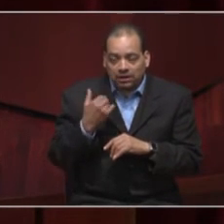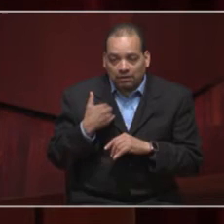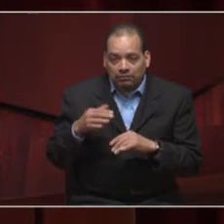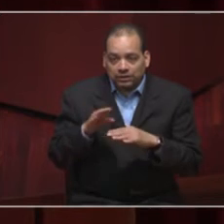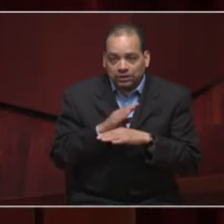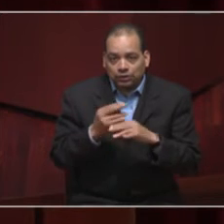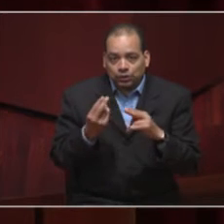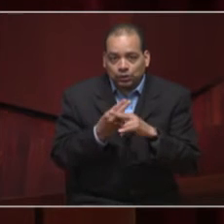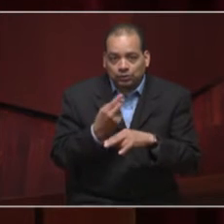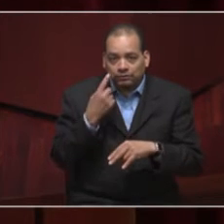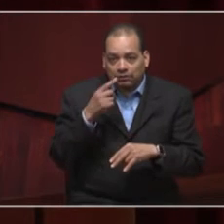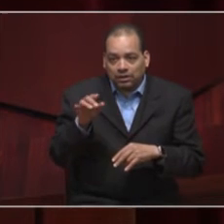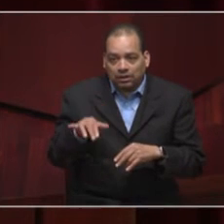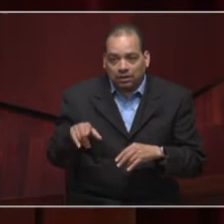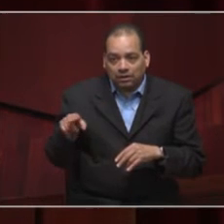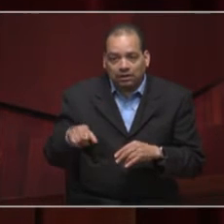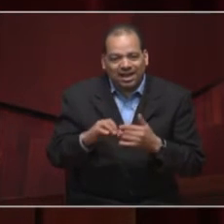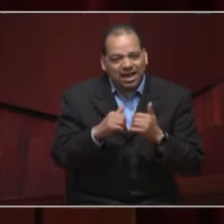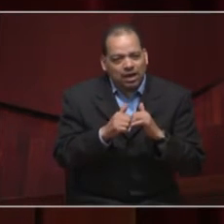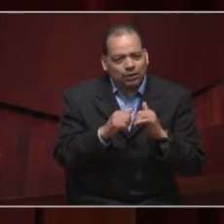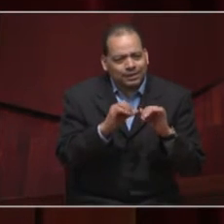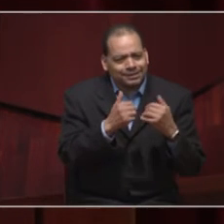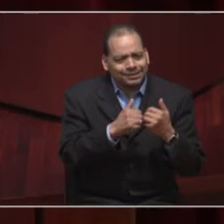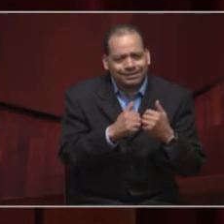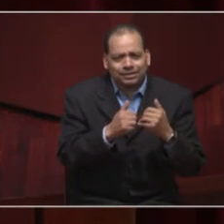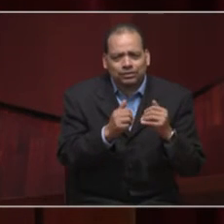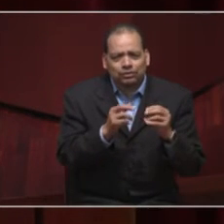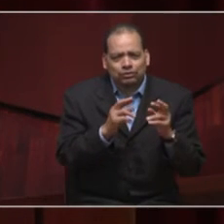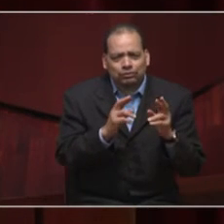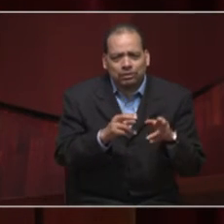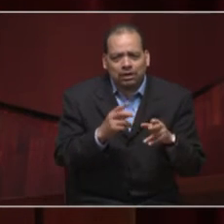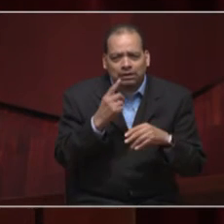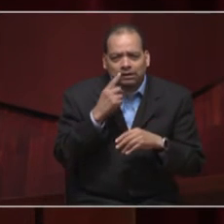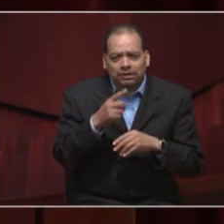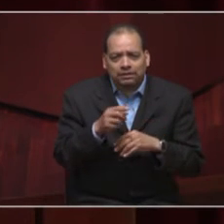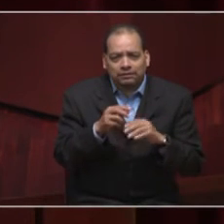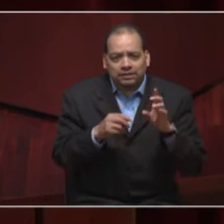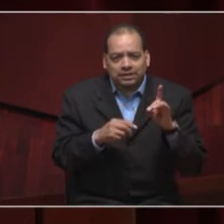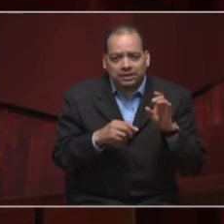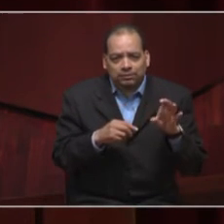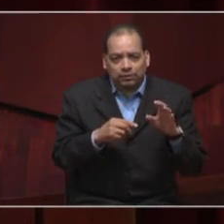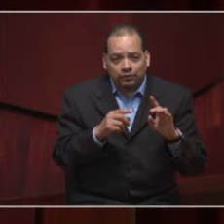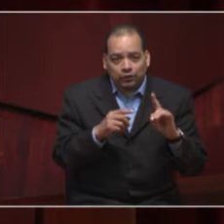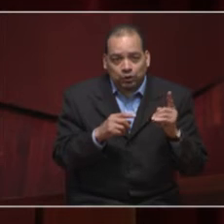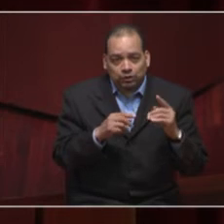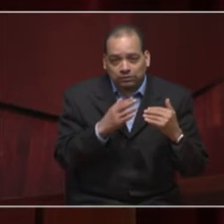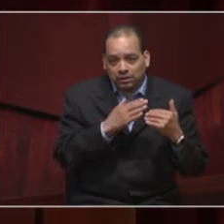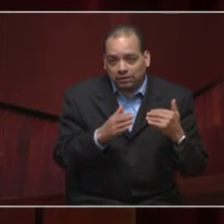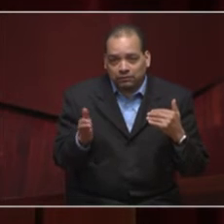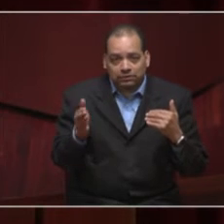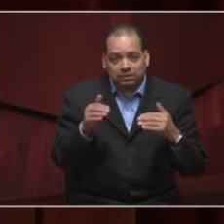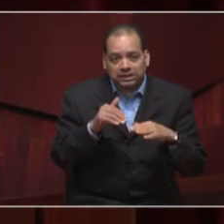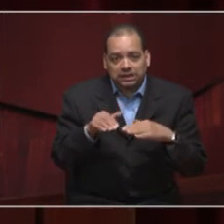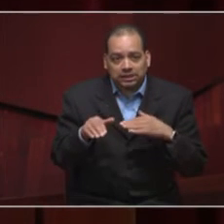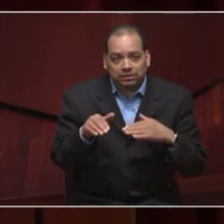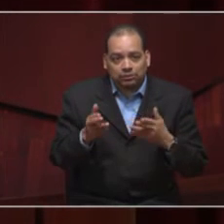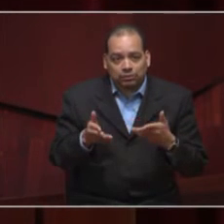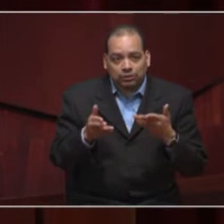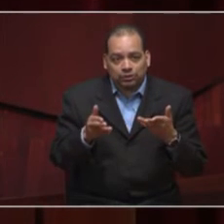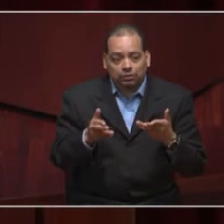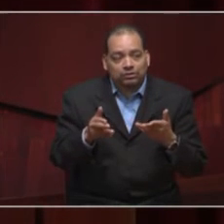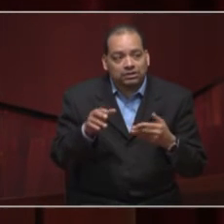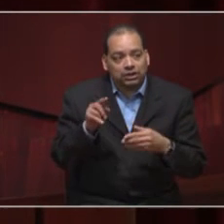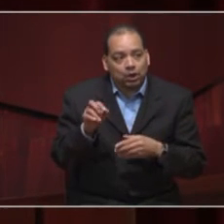should agencies respond if after December 1st, we send you our proposed TRs, and then, a month later